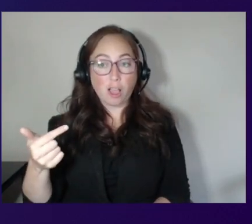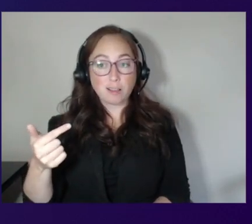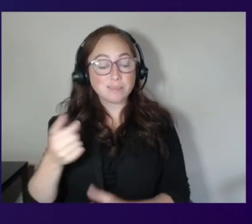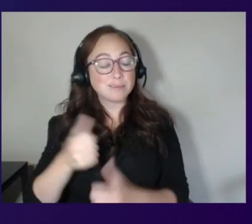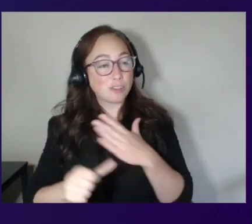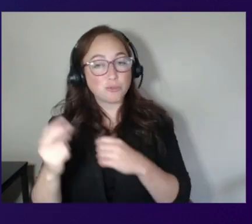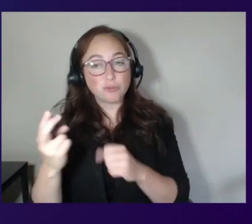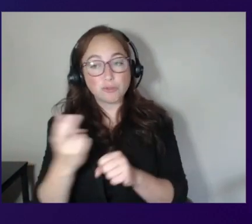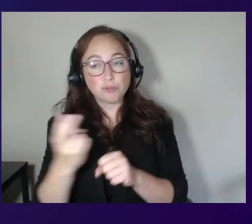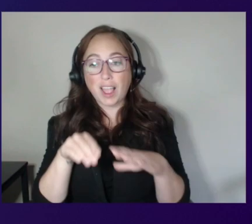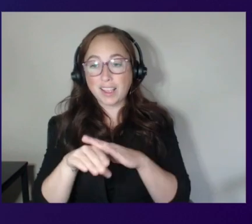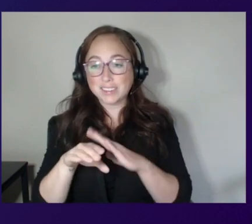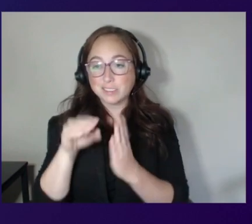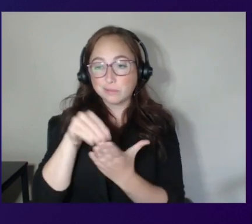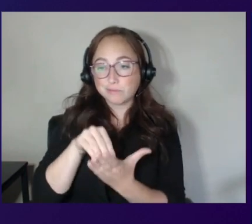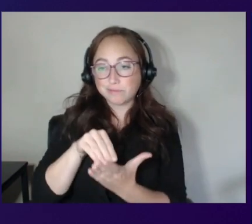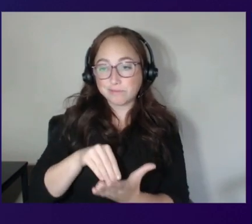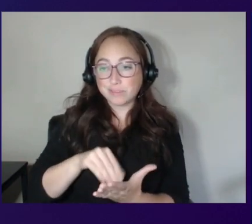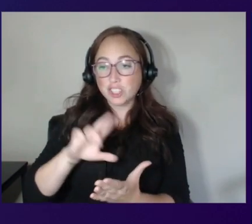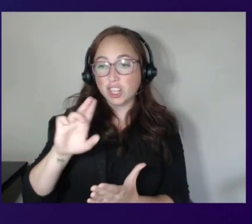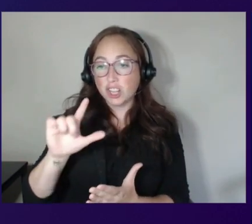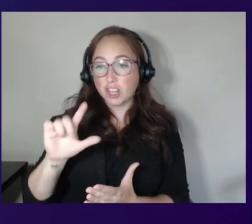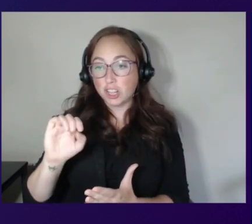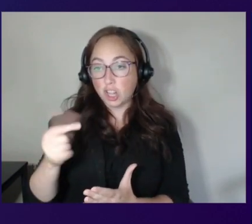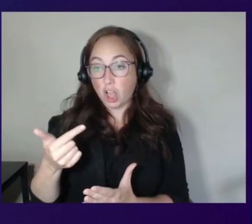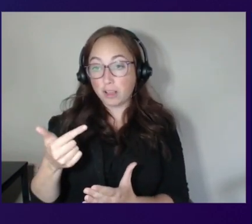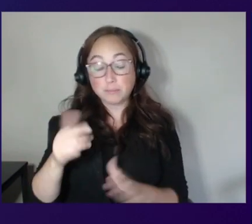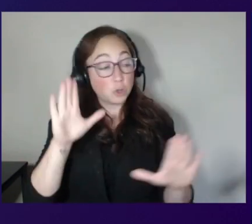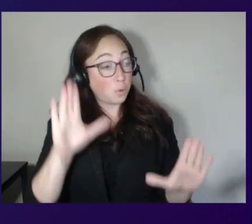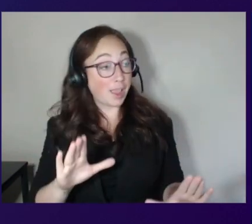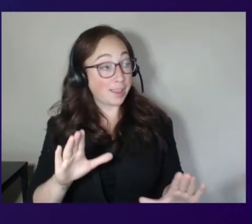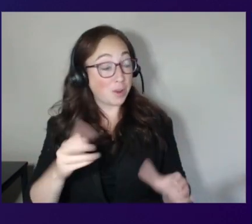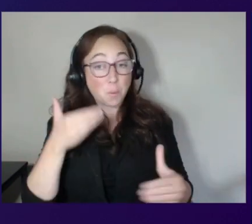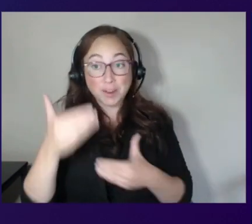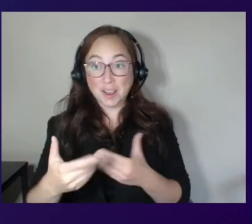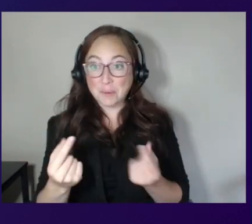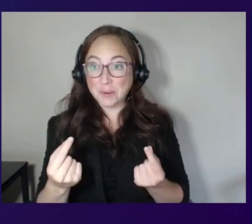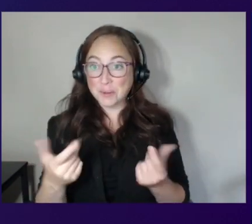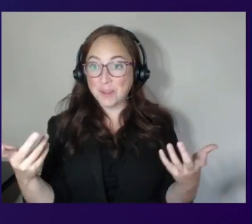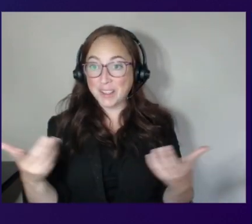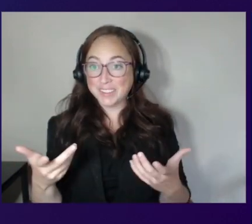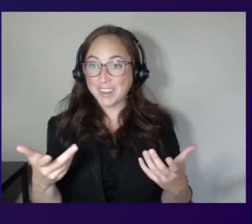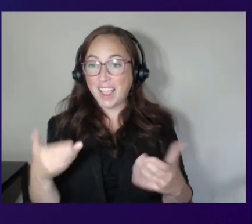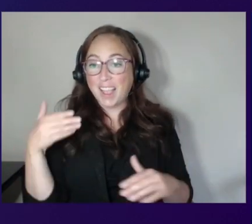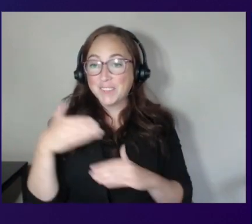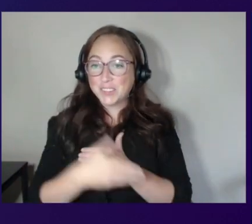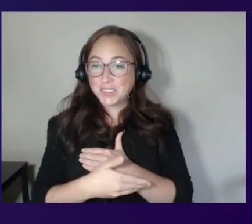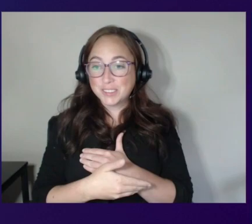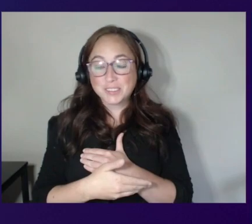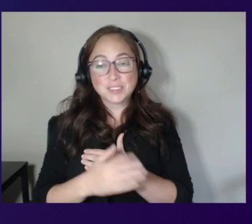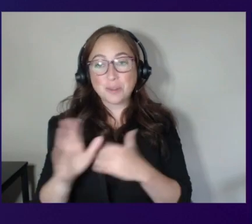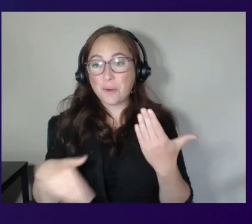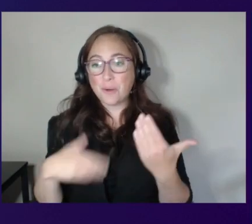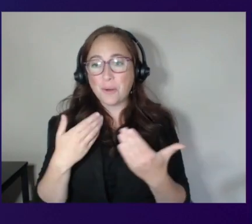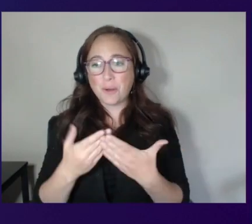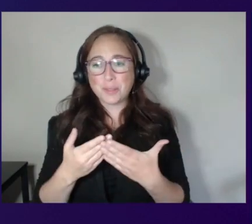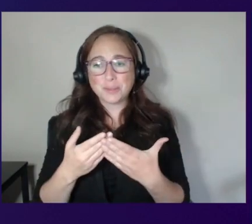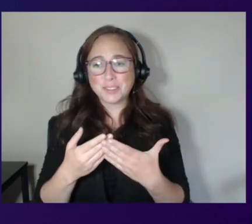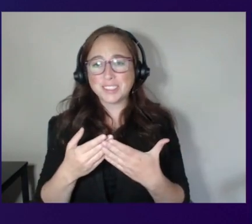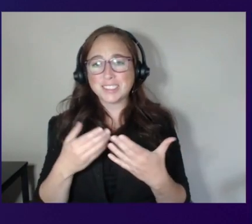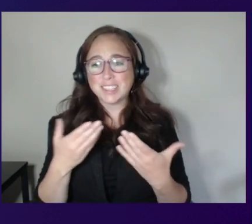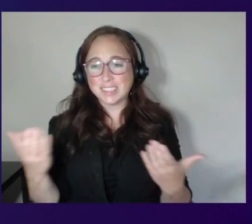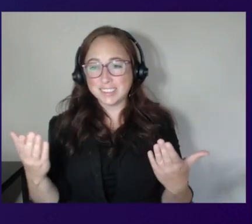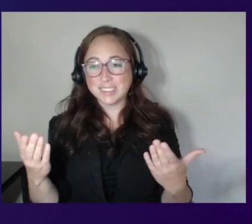Perfect. Great. So what's next, Rich? After all of those, I'm sure you've got